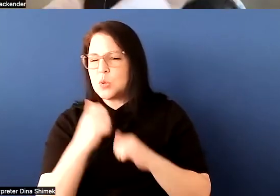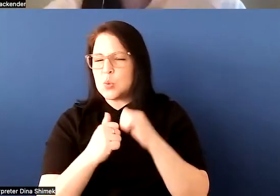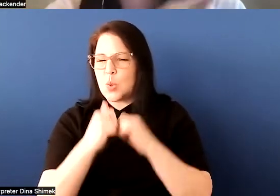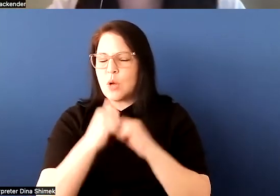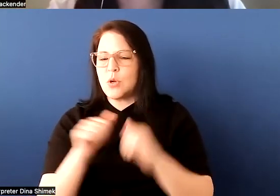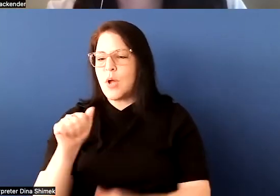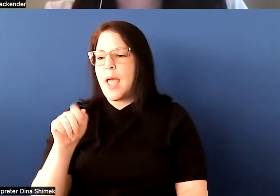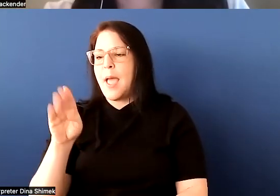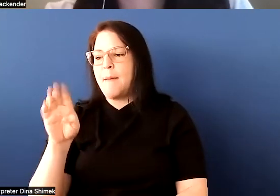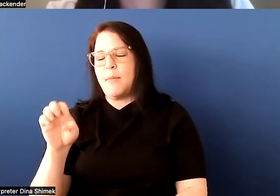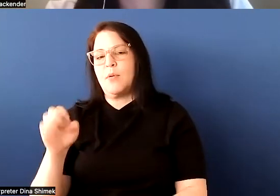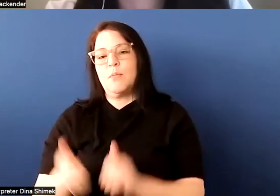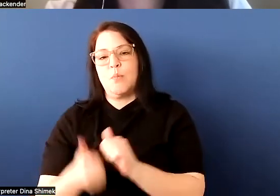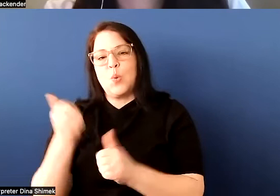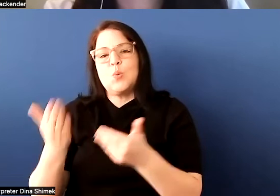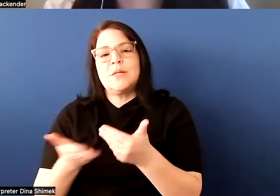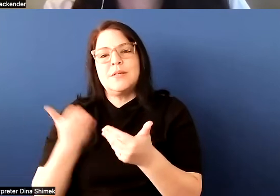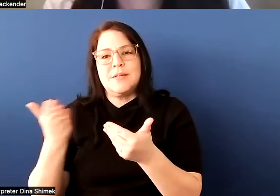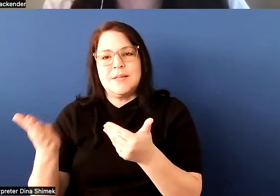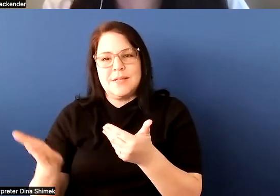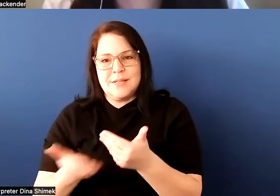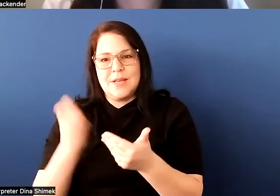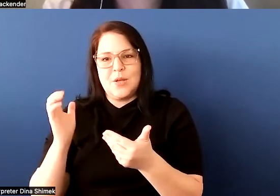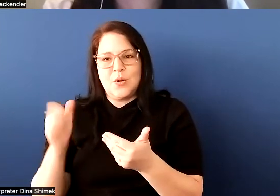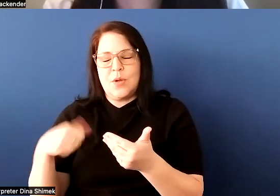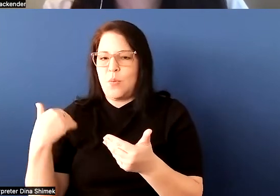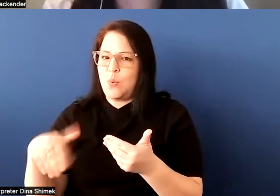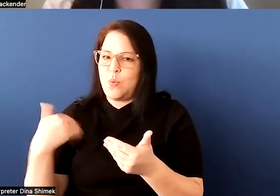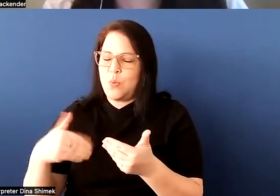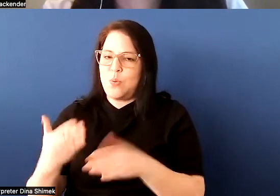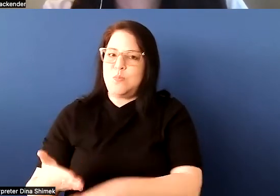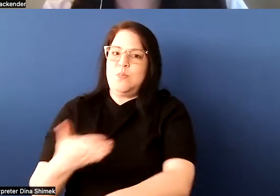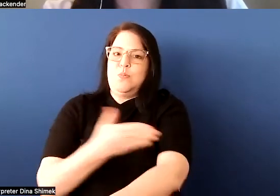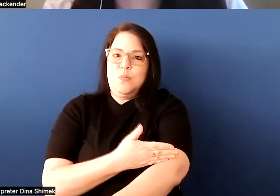account is the very easy way in which you can help enrich your